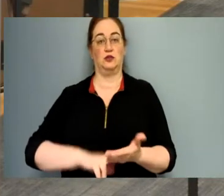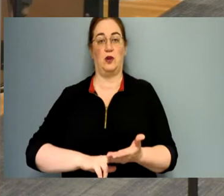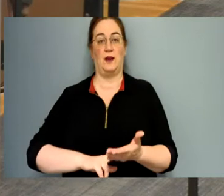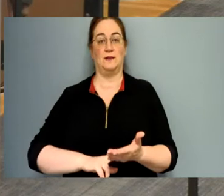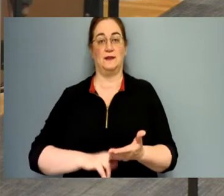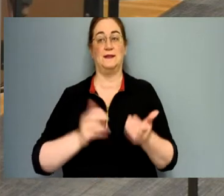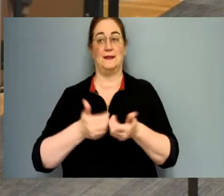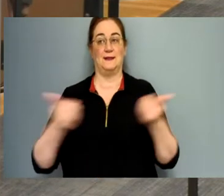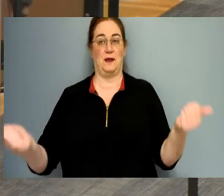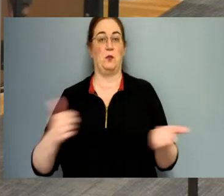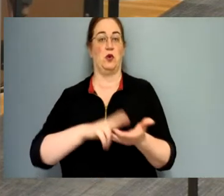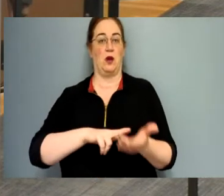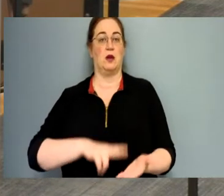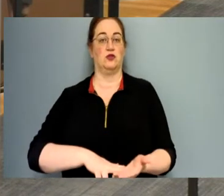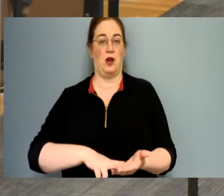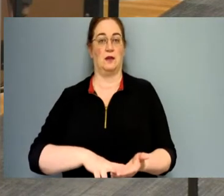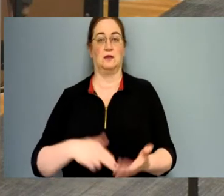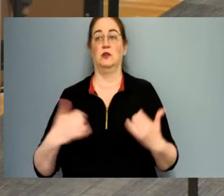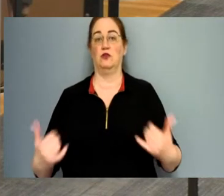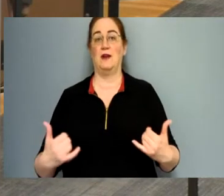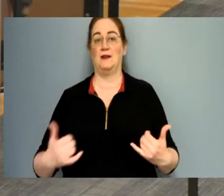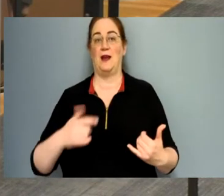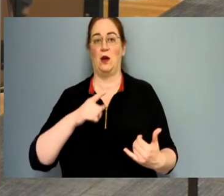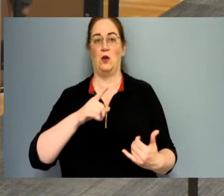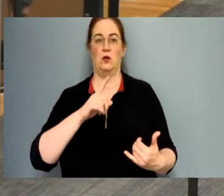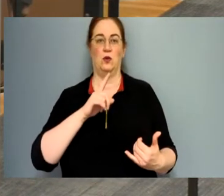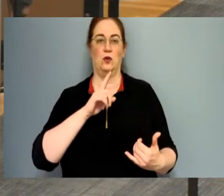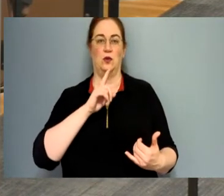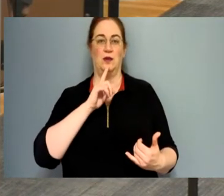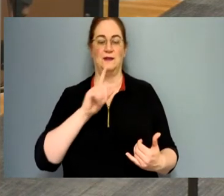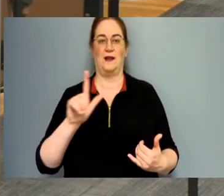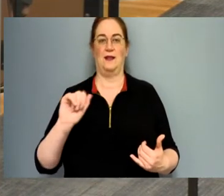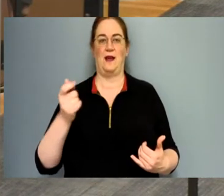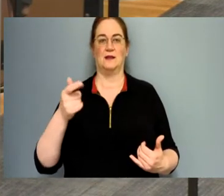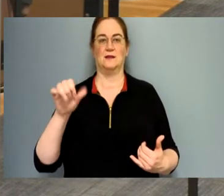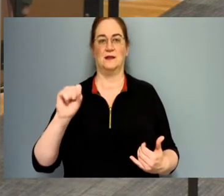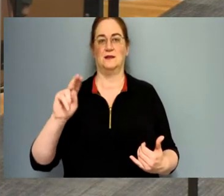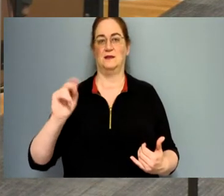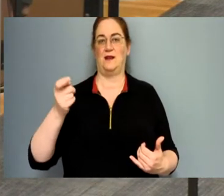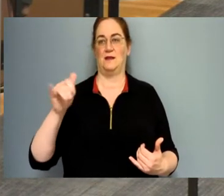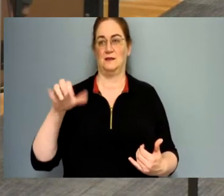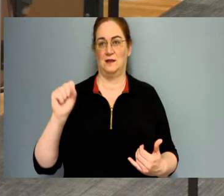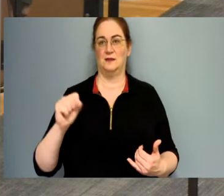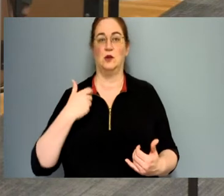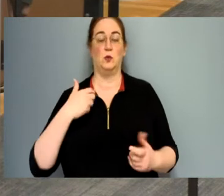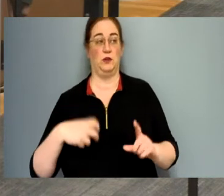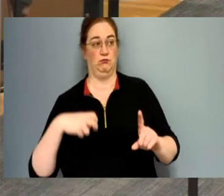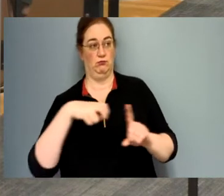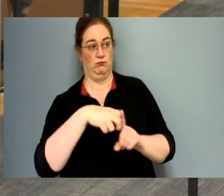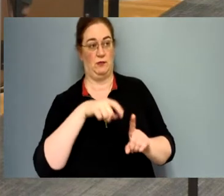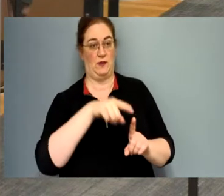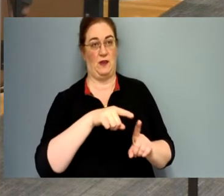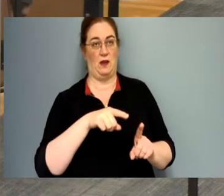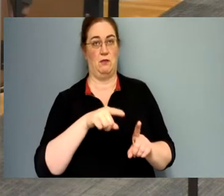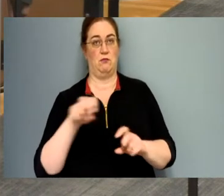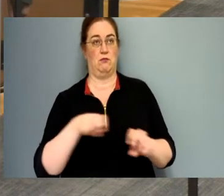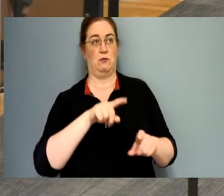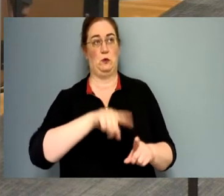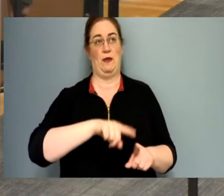a separate contract. Mm-hmm. Right now it is with LexisNexis. We went to them 3 years